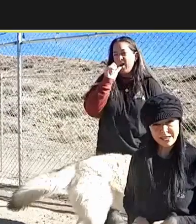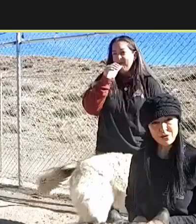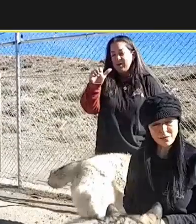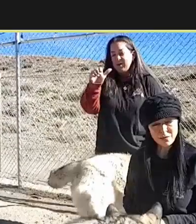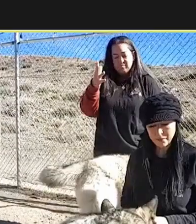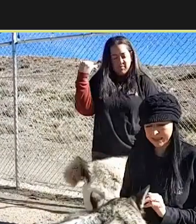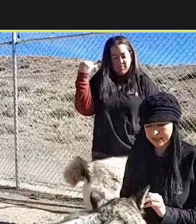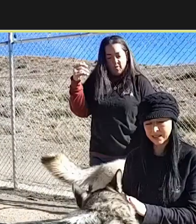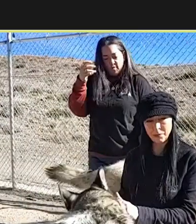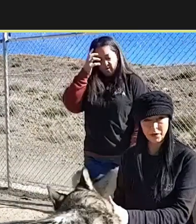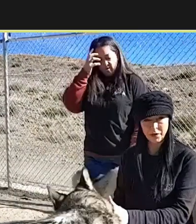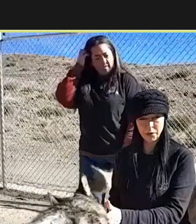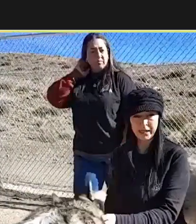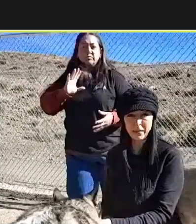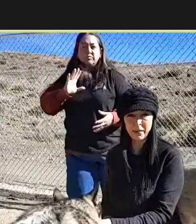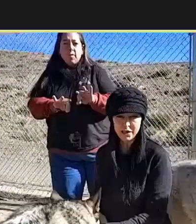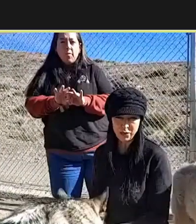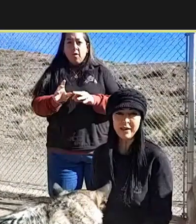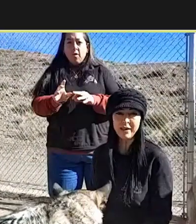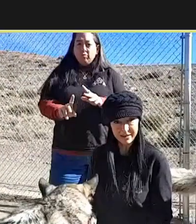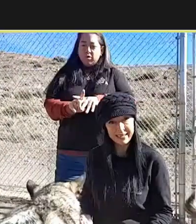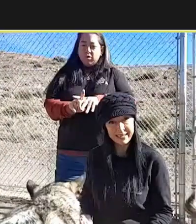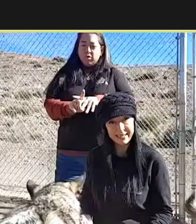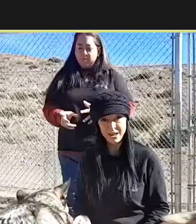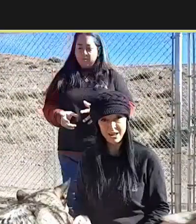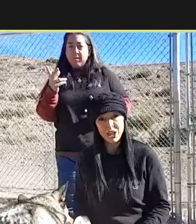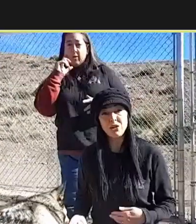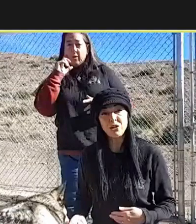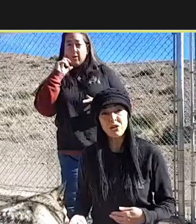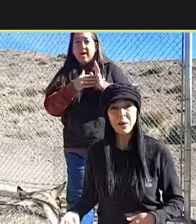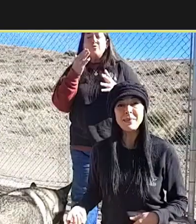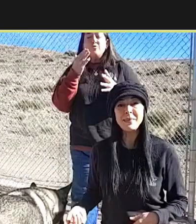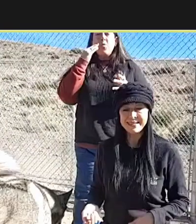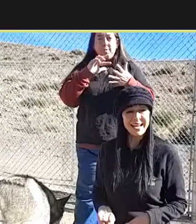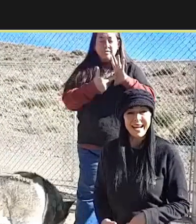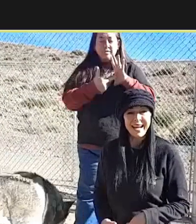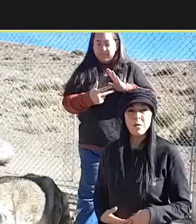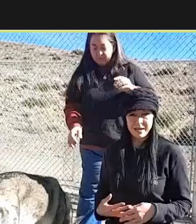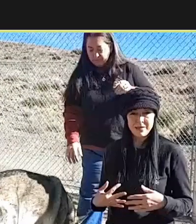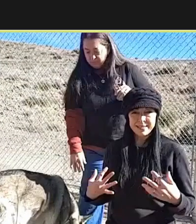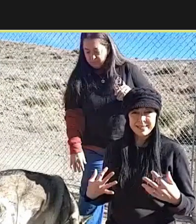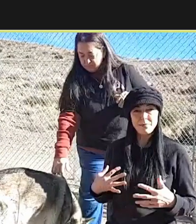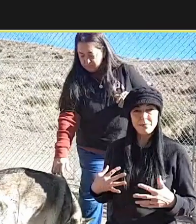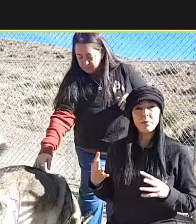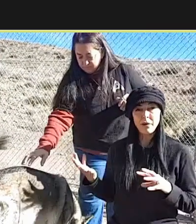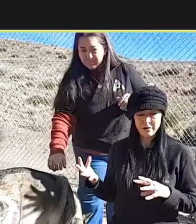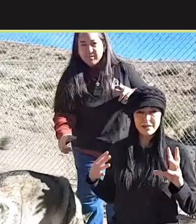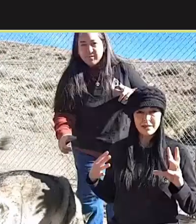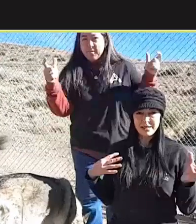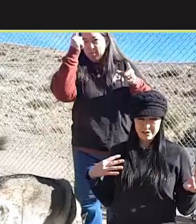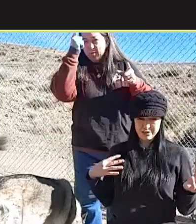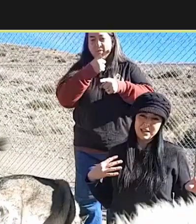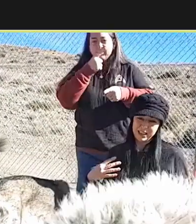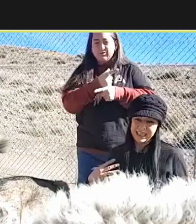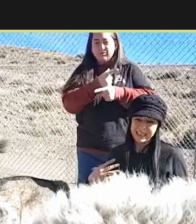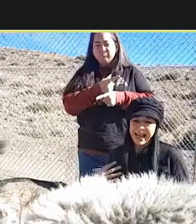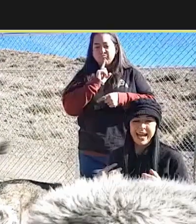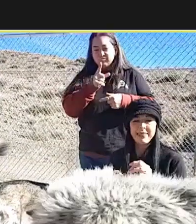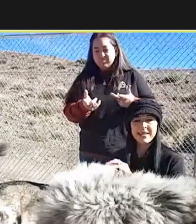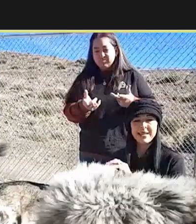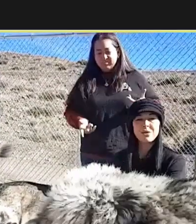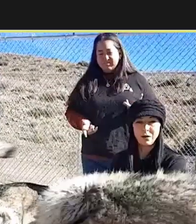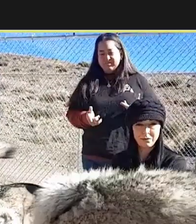used, but not as often as it used to be, but it's still important to bring it up in case you hear it again. You'll know what it means. And what it means is big brother